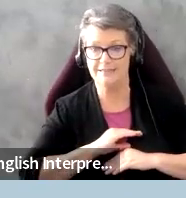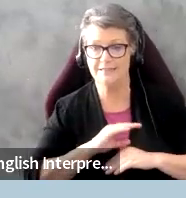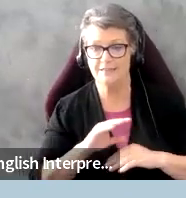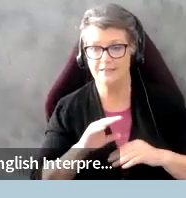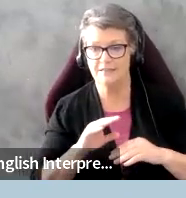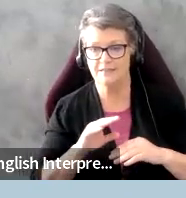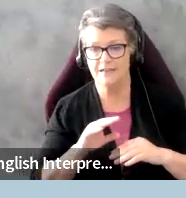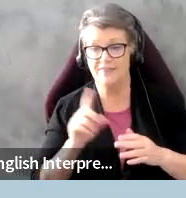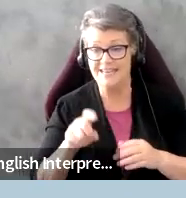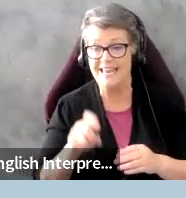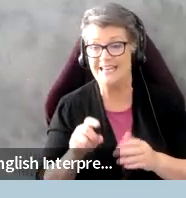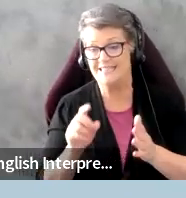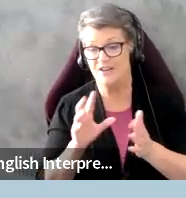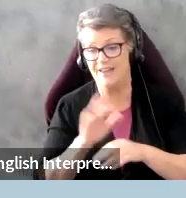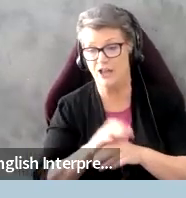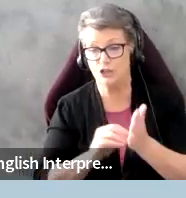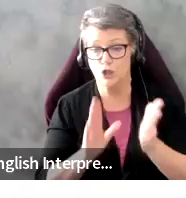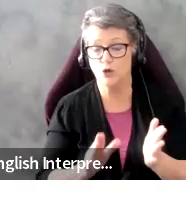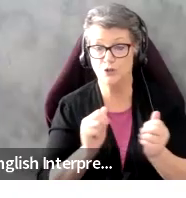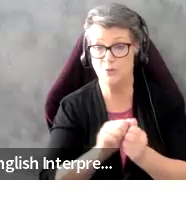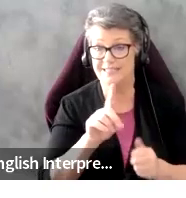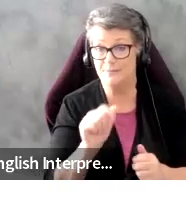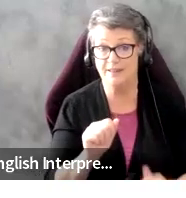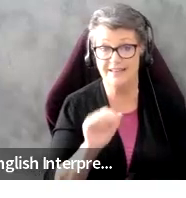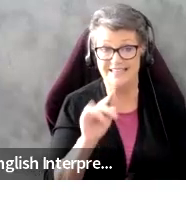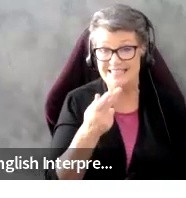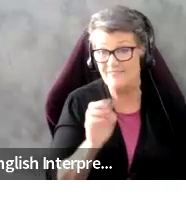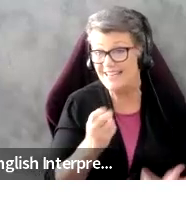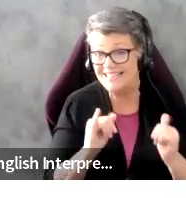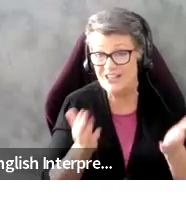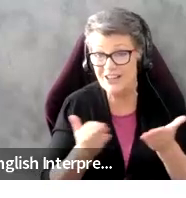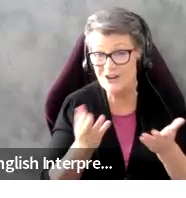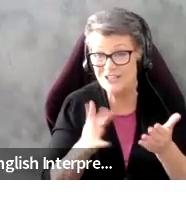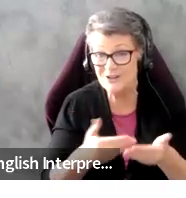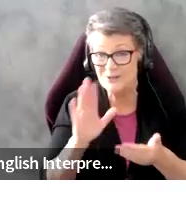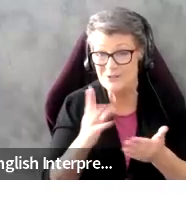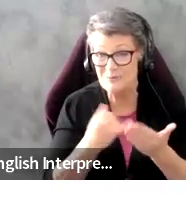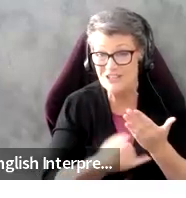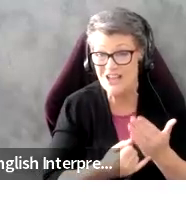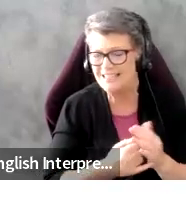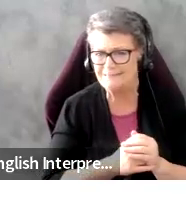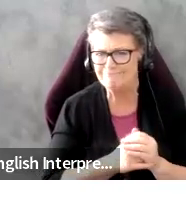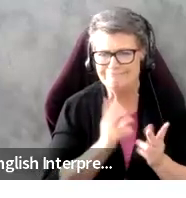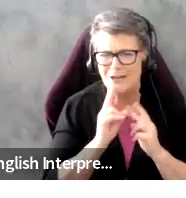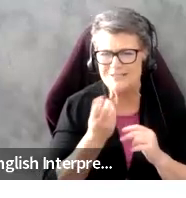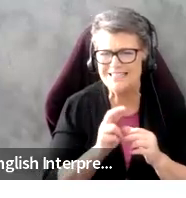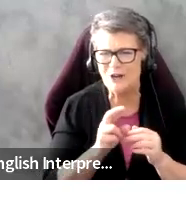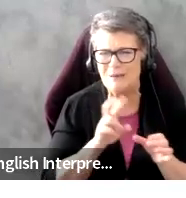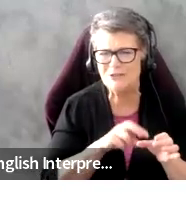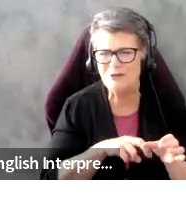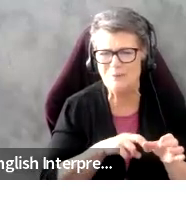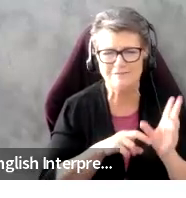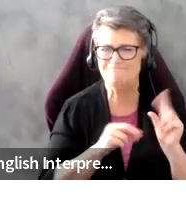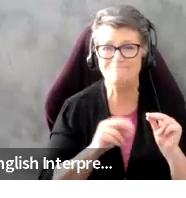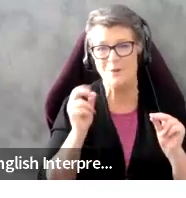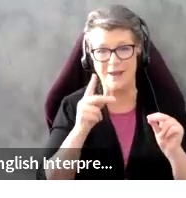disabilities. Is Stephanie still in the house? Maybe she can introduce her project. I don't see her on here. No, okay,